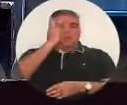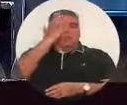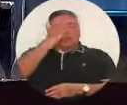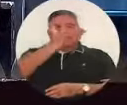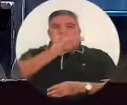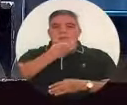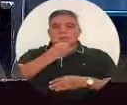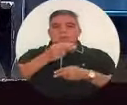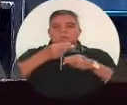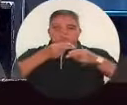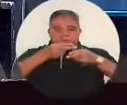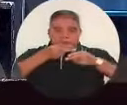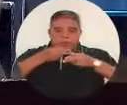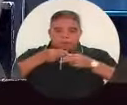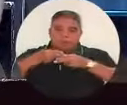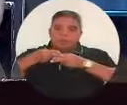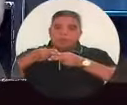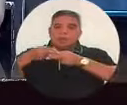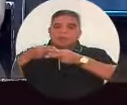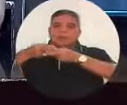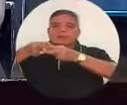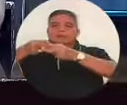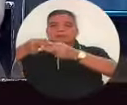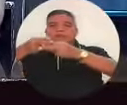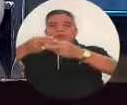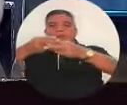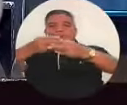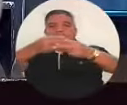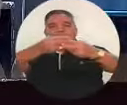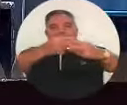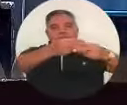Jesus, what a beautiful